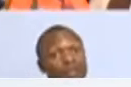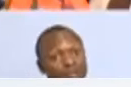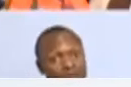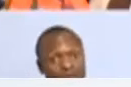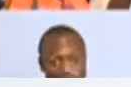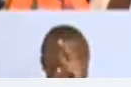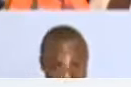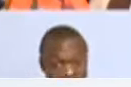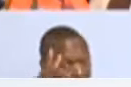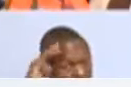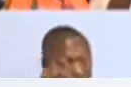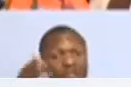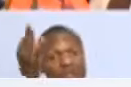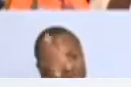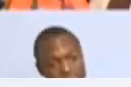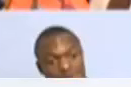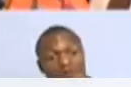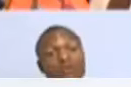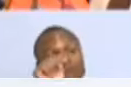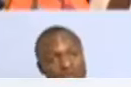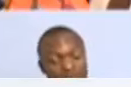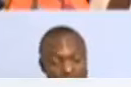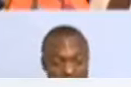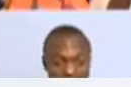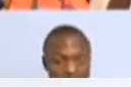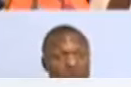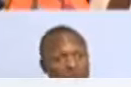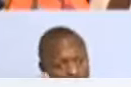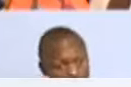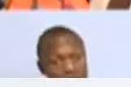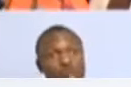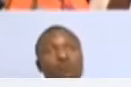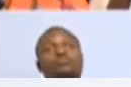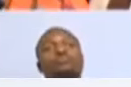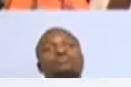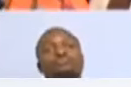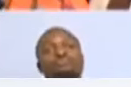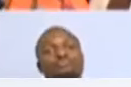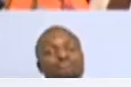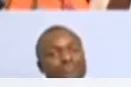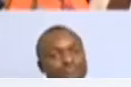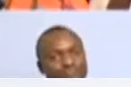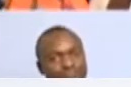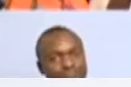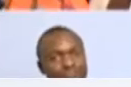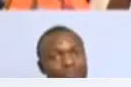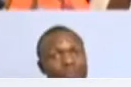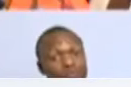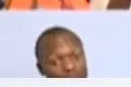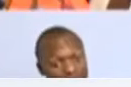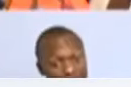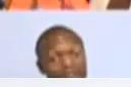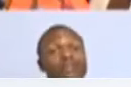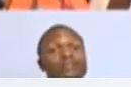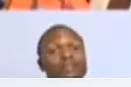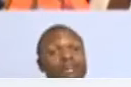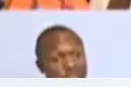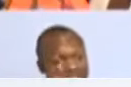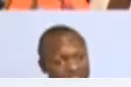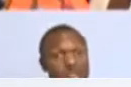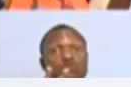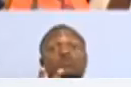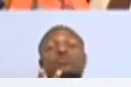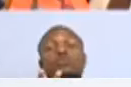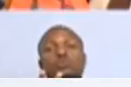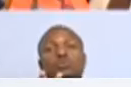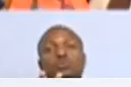of Foreign Affairs to work closely with you to interpret these two pillars